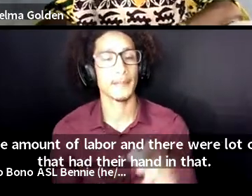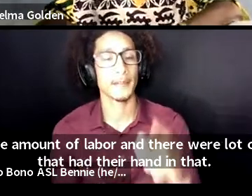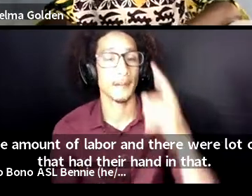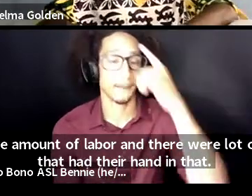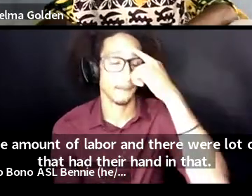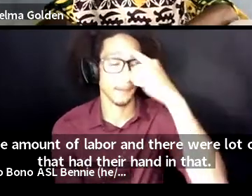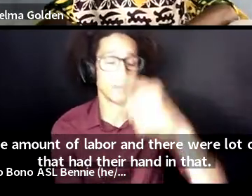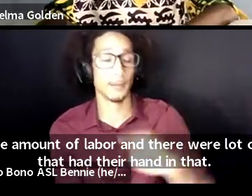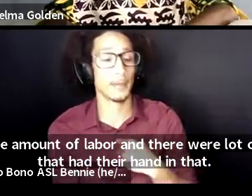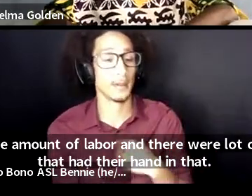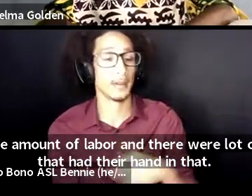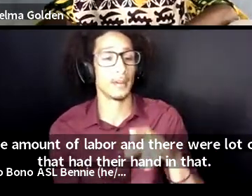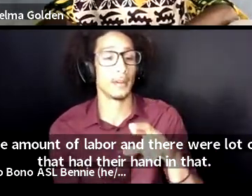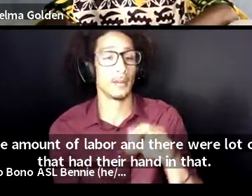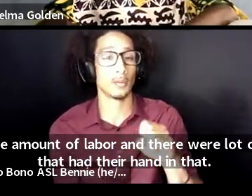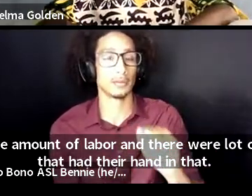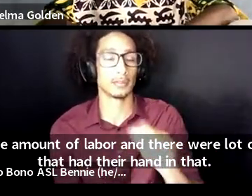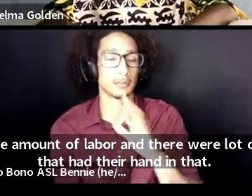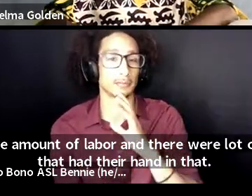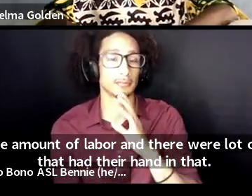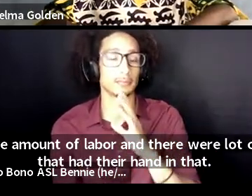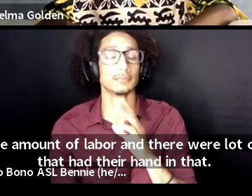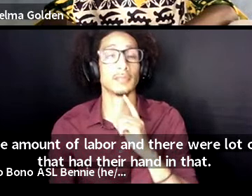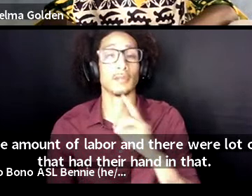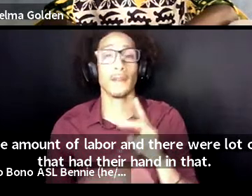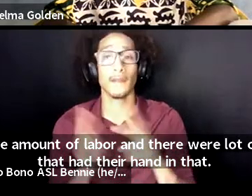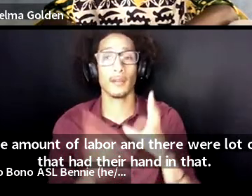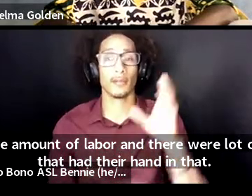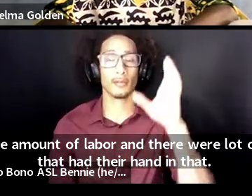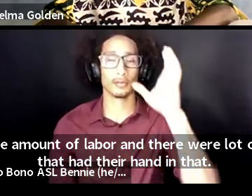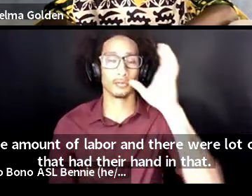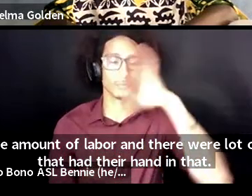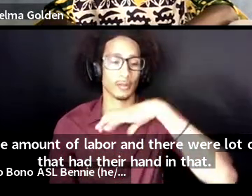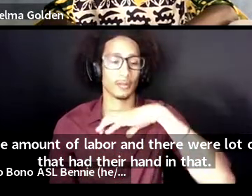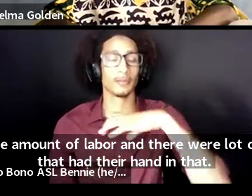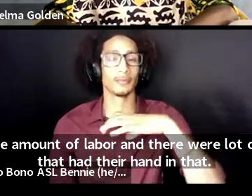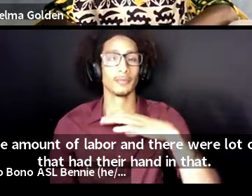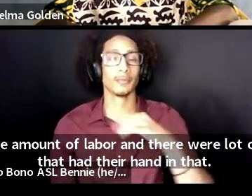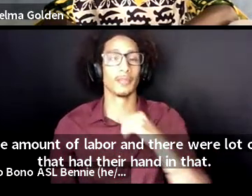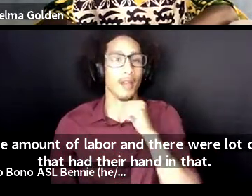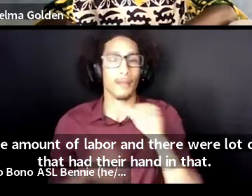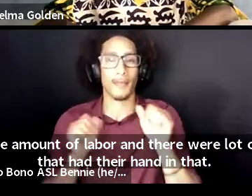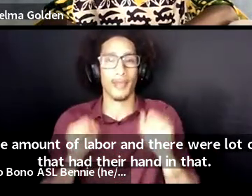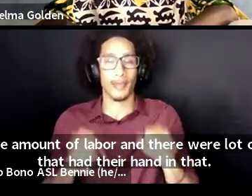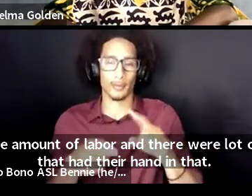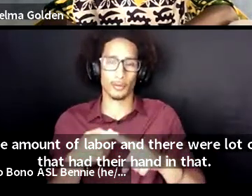it was very strange, like not being able to like feel the materials that I was working with, but I guess